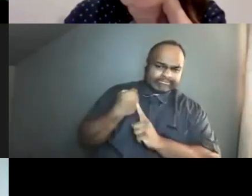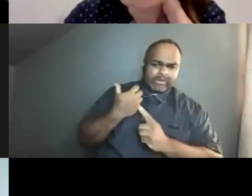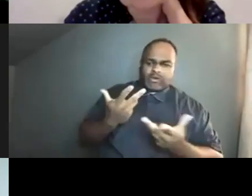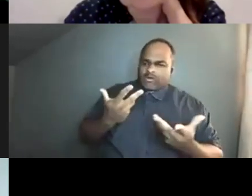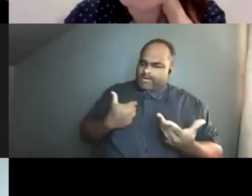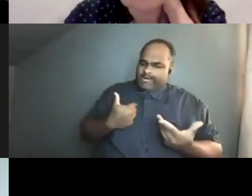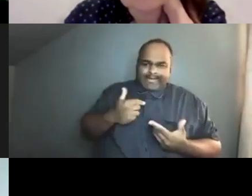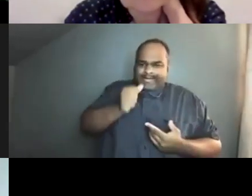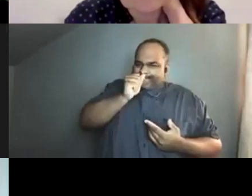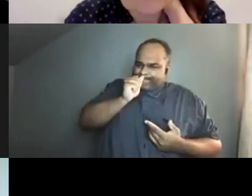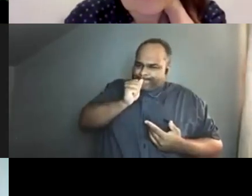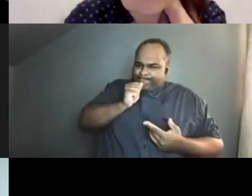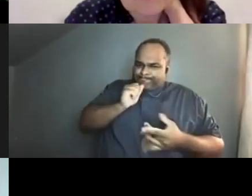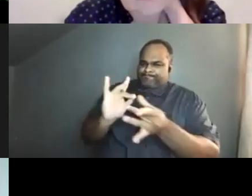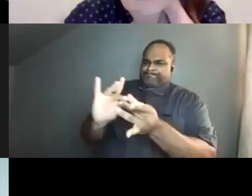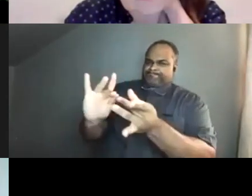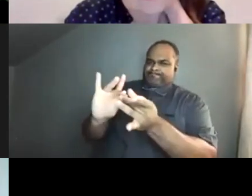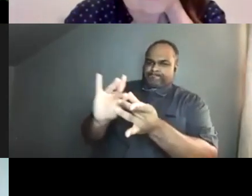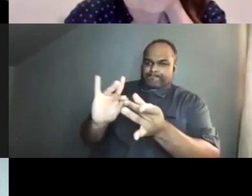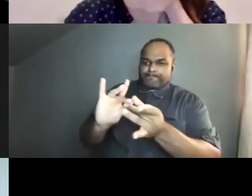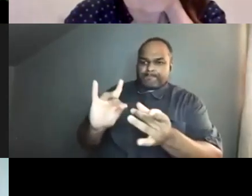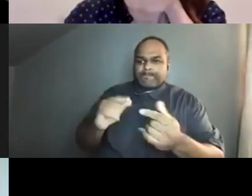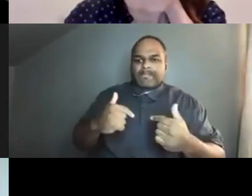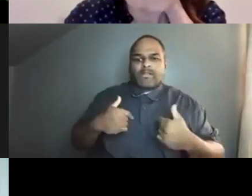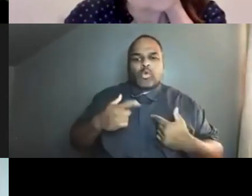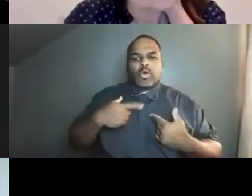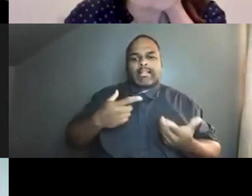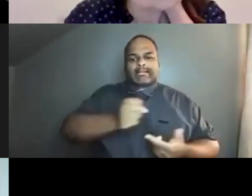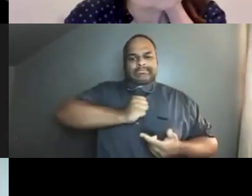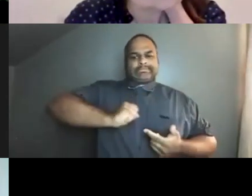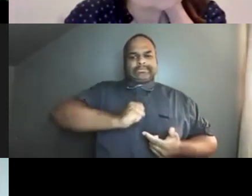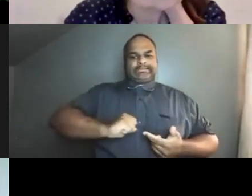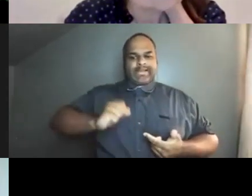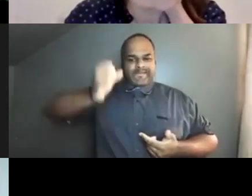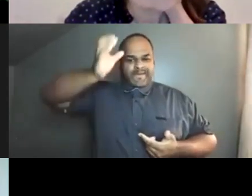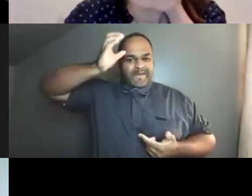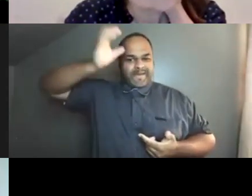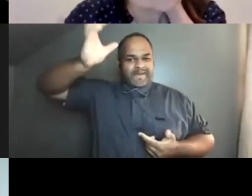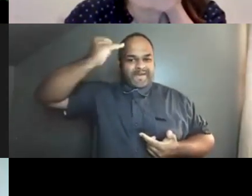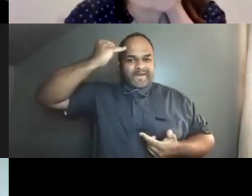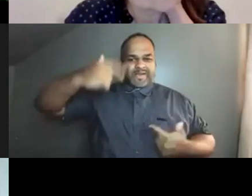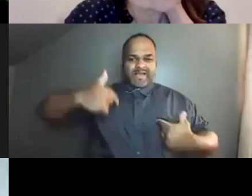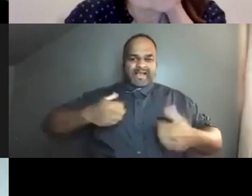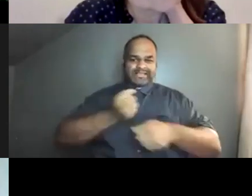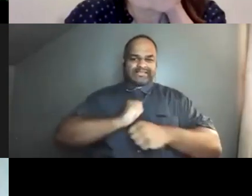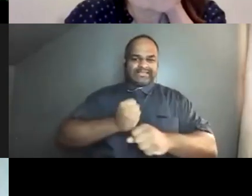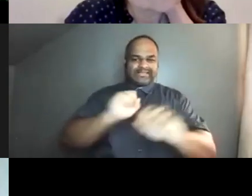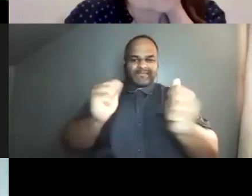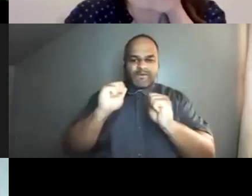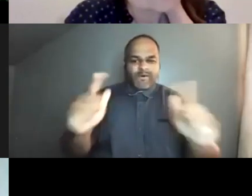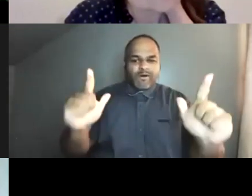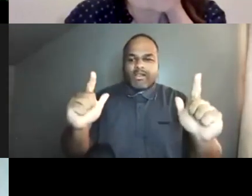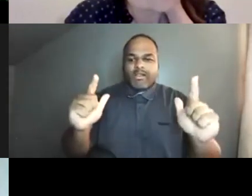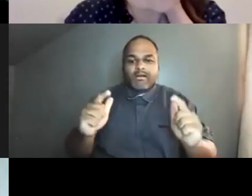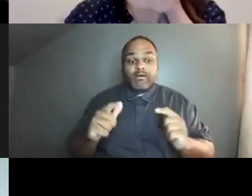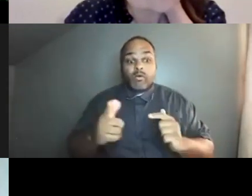It's like white savior complex, and I can single out the initiatives, the harmfuls, like